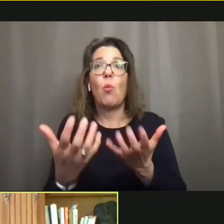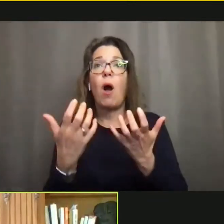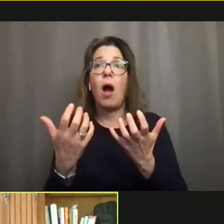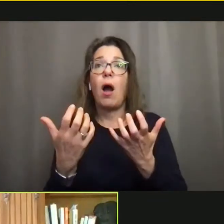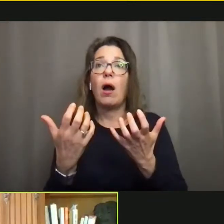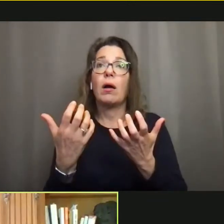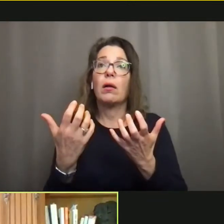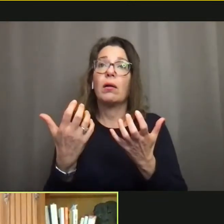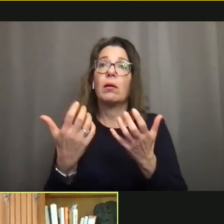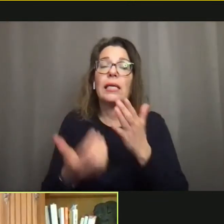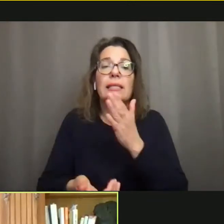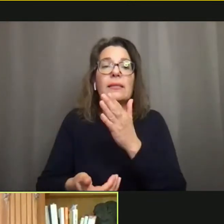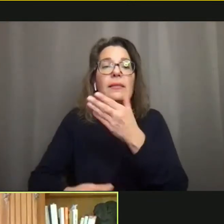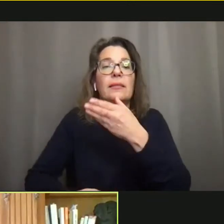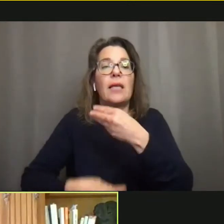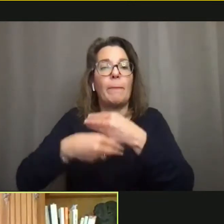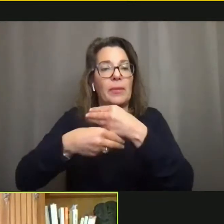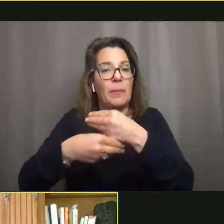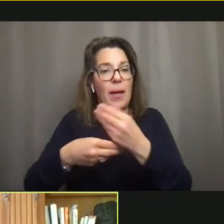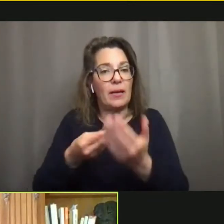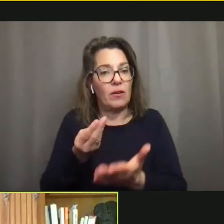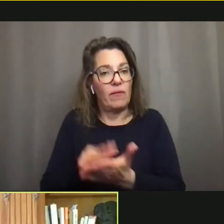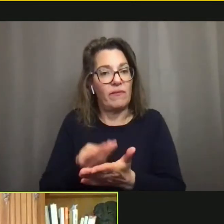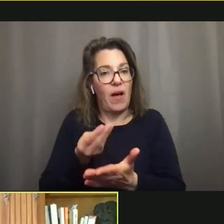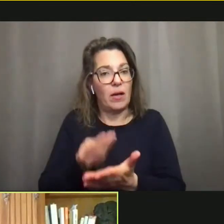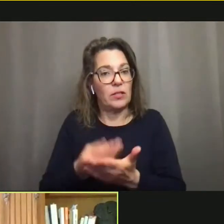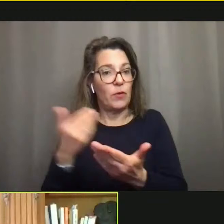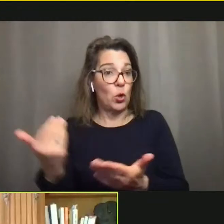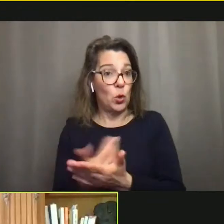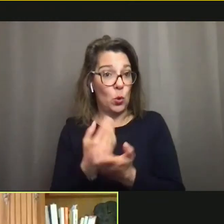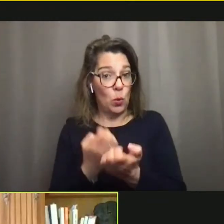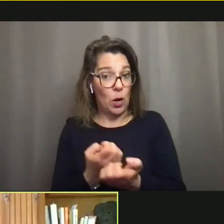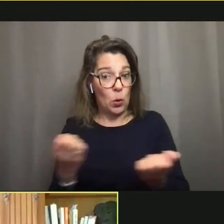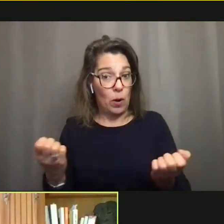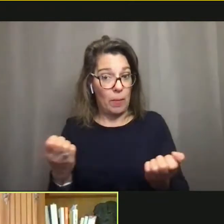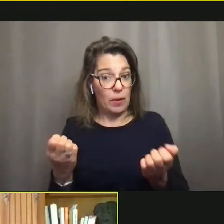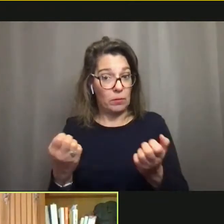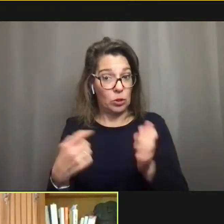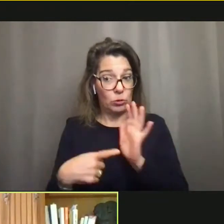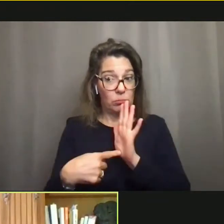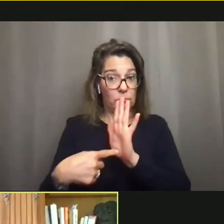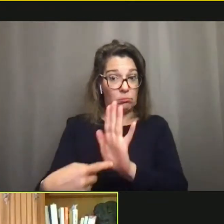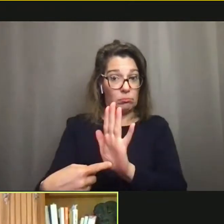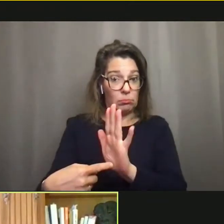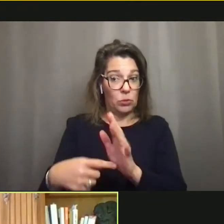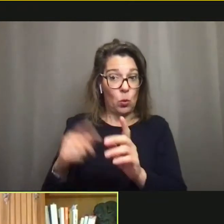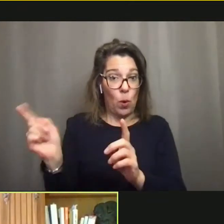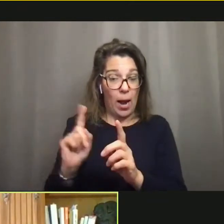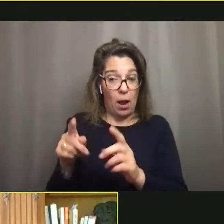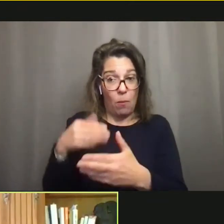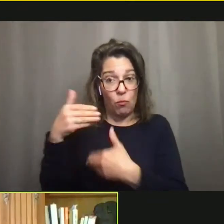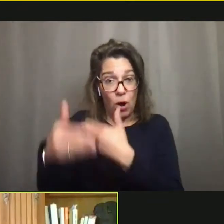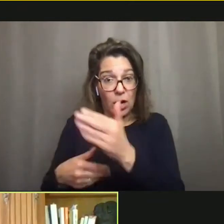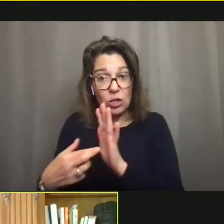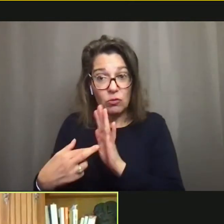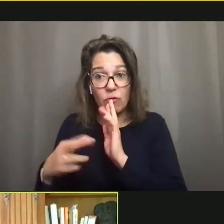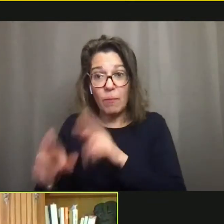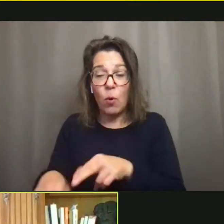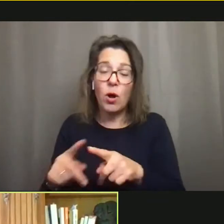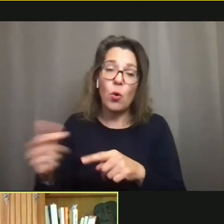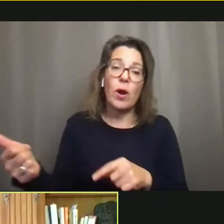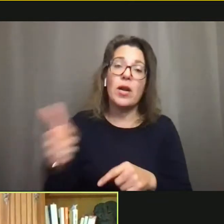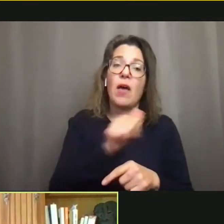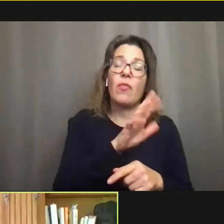some supplemental funds for a new piece of equipment. Should you demonstrate that need within the progress report, or is there another